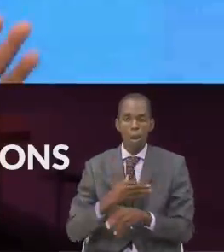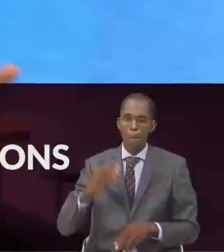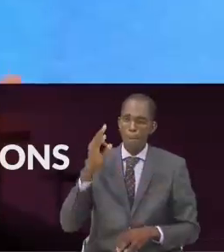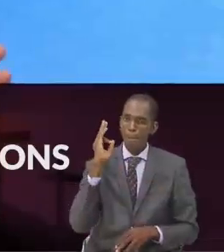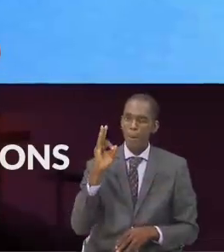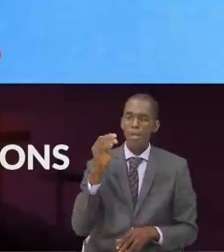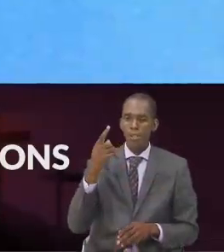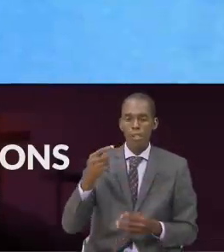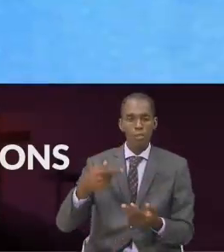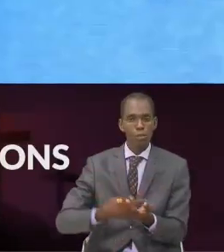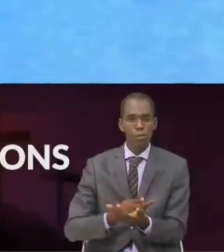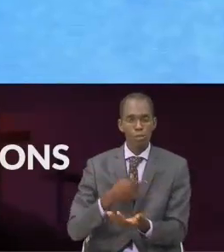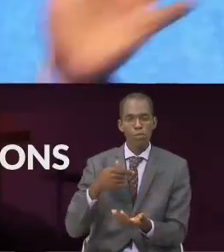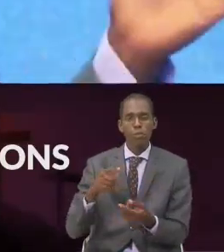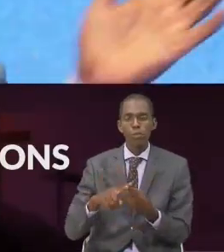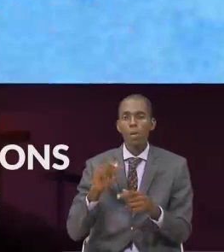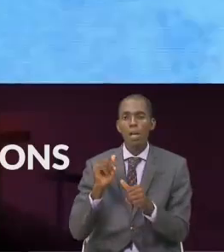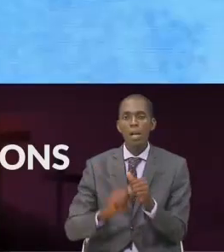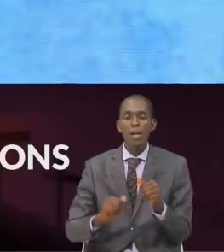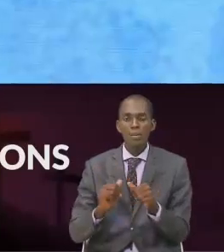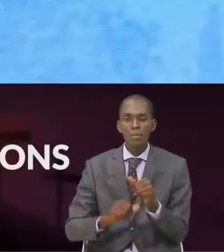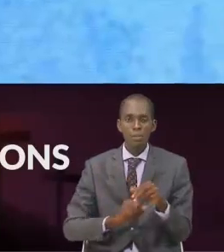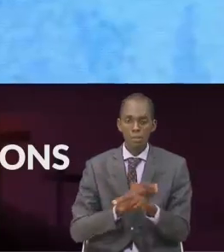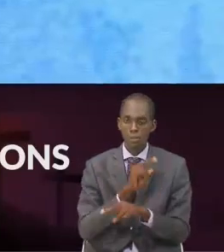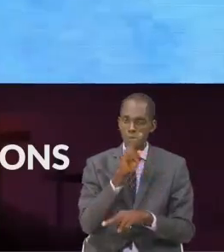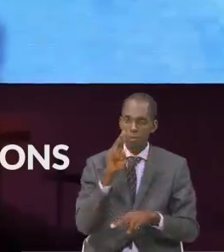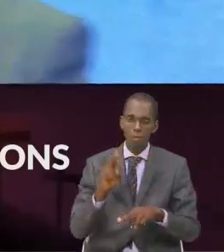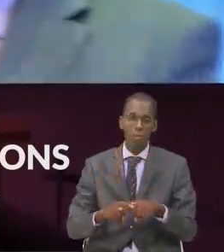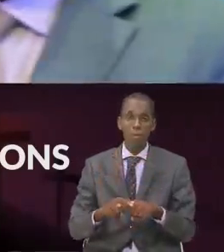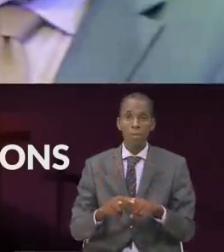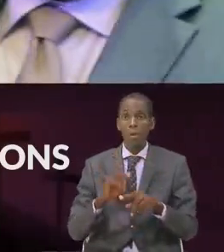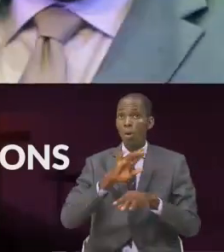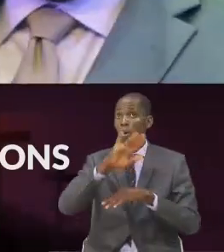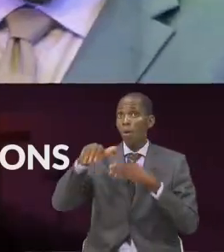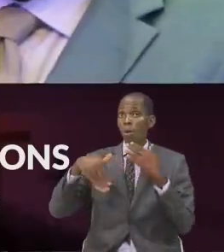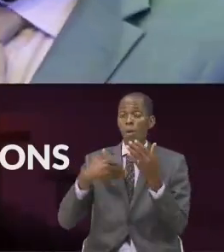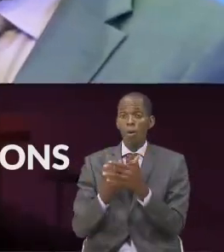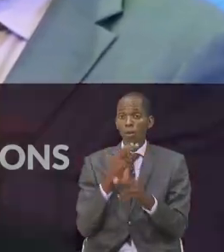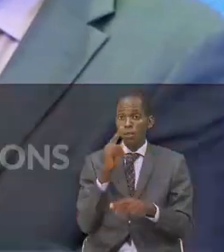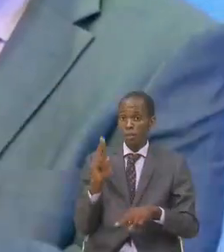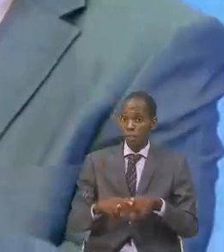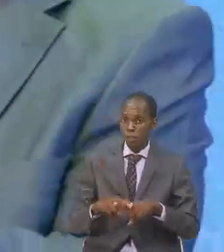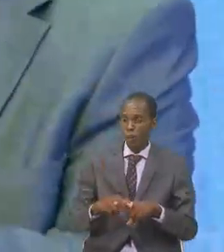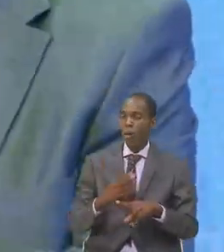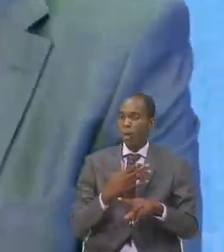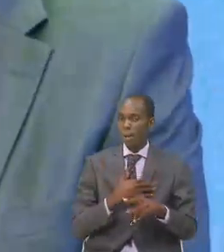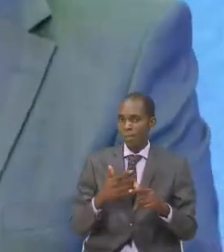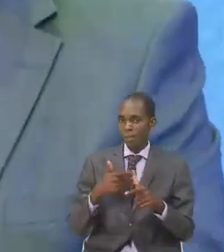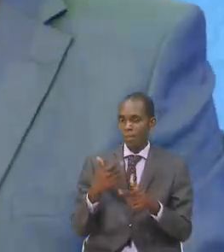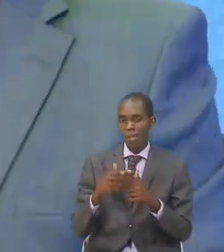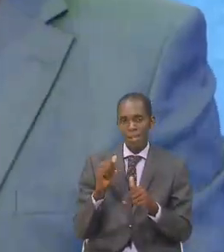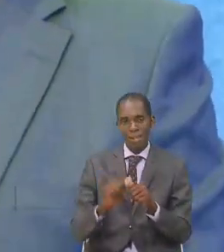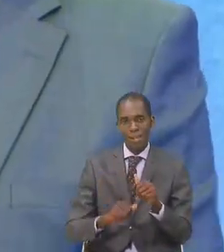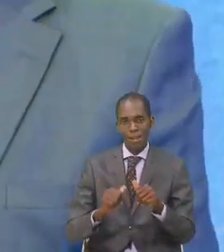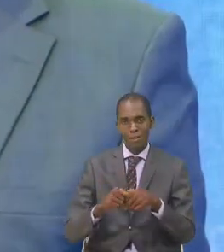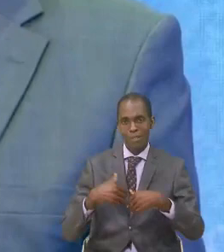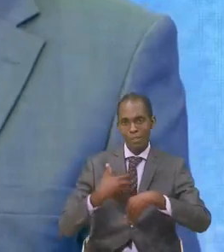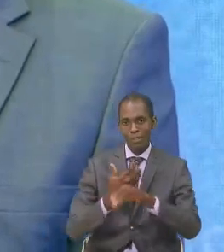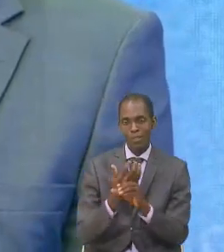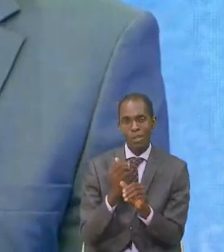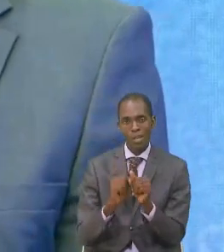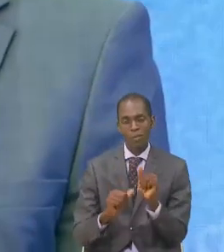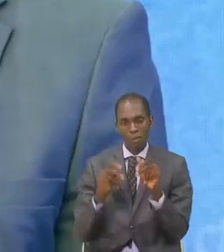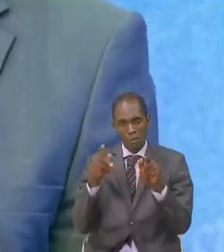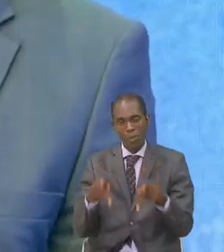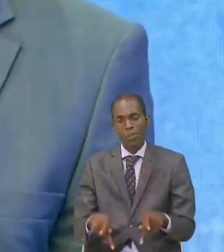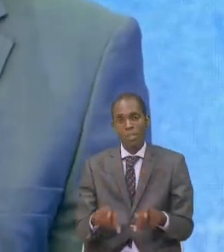the gospel to every creature. You see that? All nations, and then every